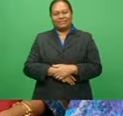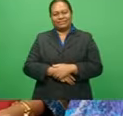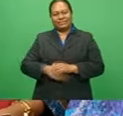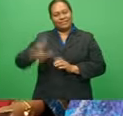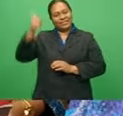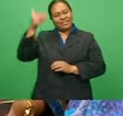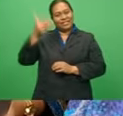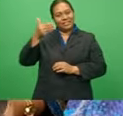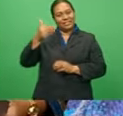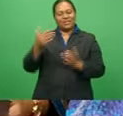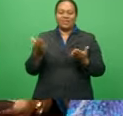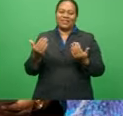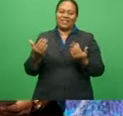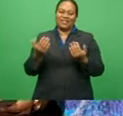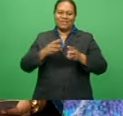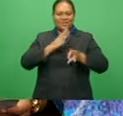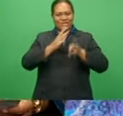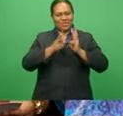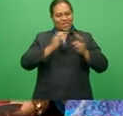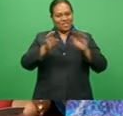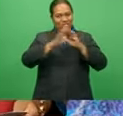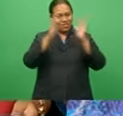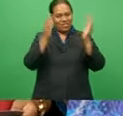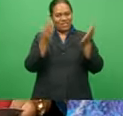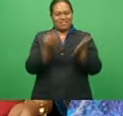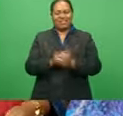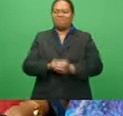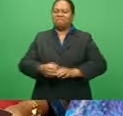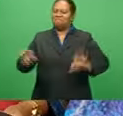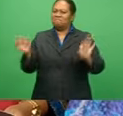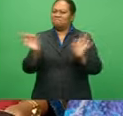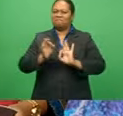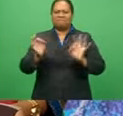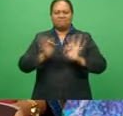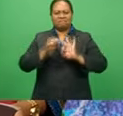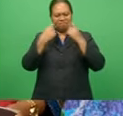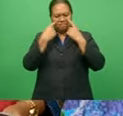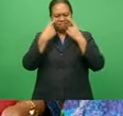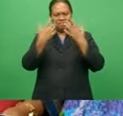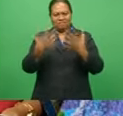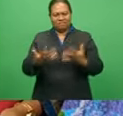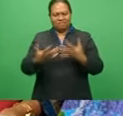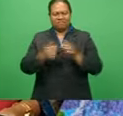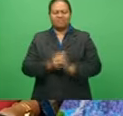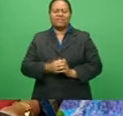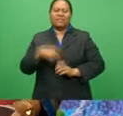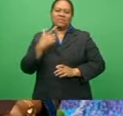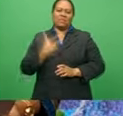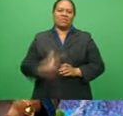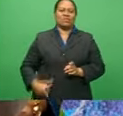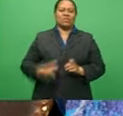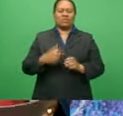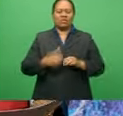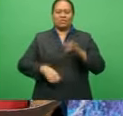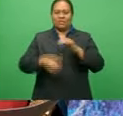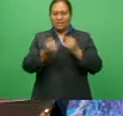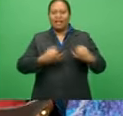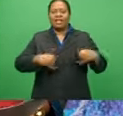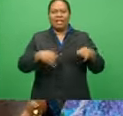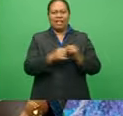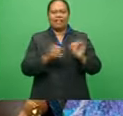Good evening and welcome to the weather world. There is no significant weather system on top of the islands for now, and that is